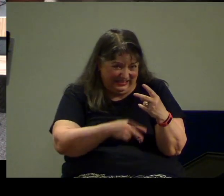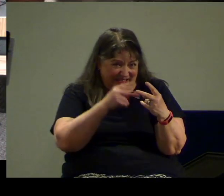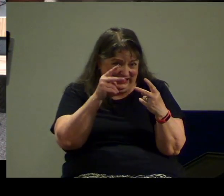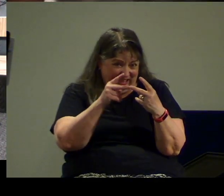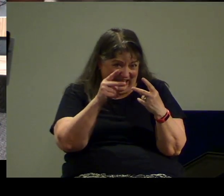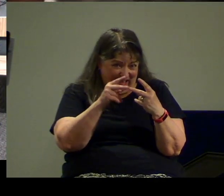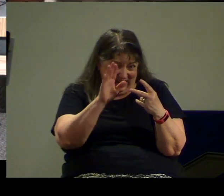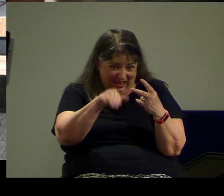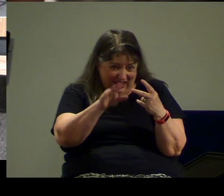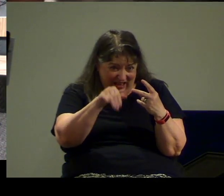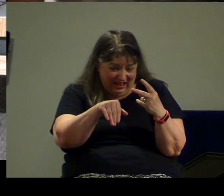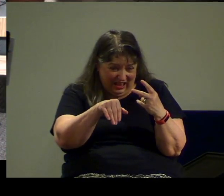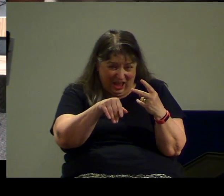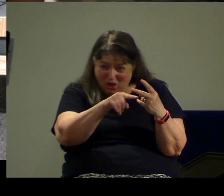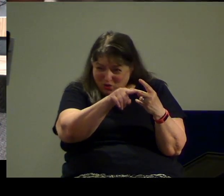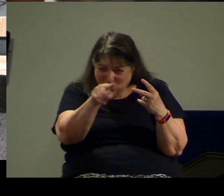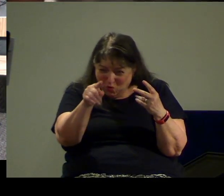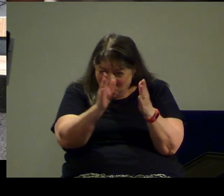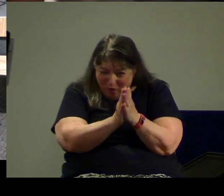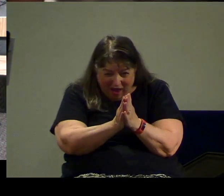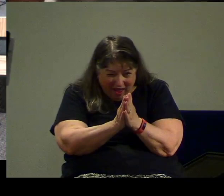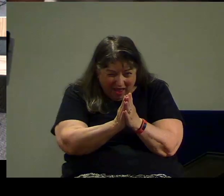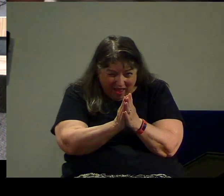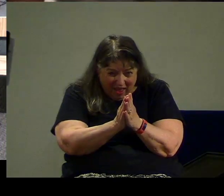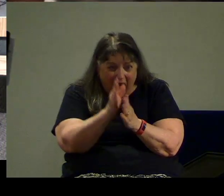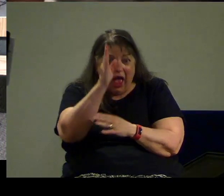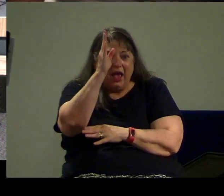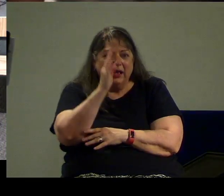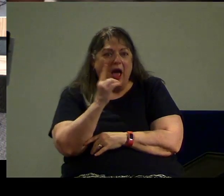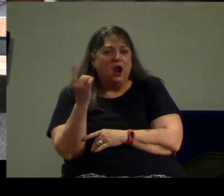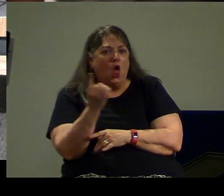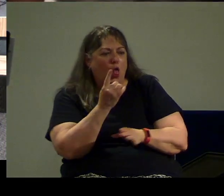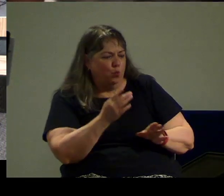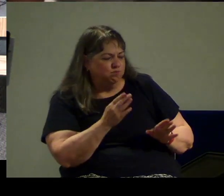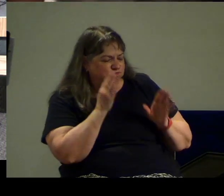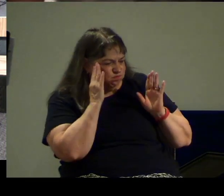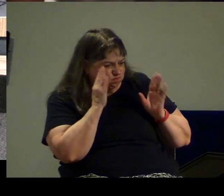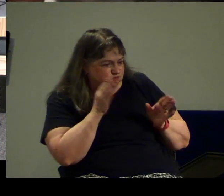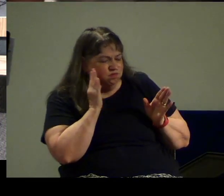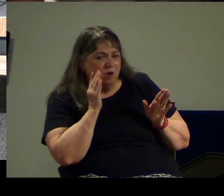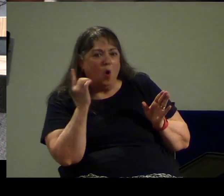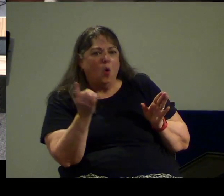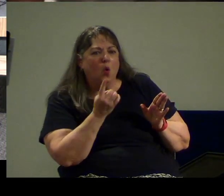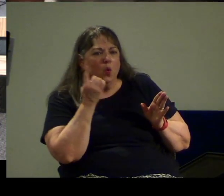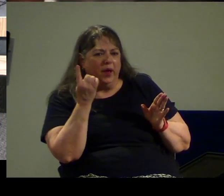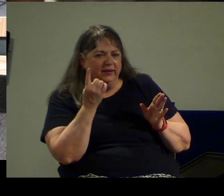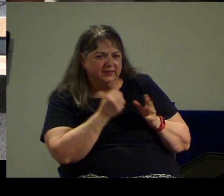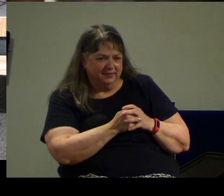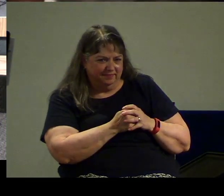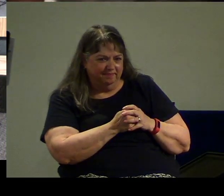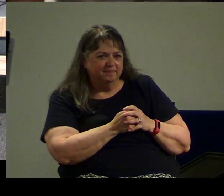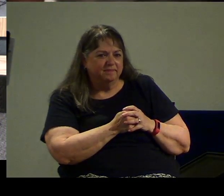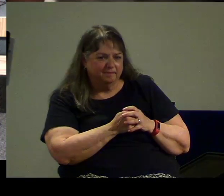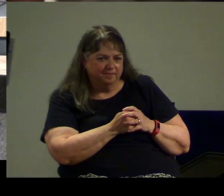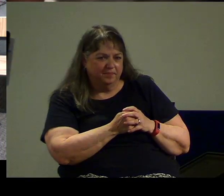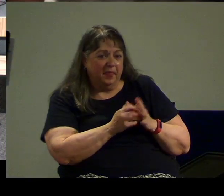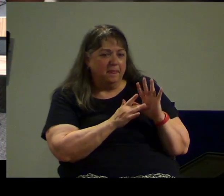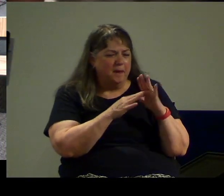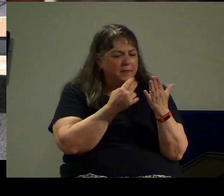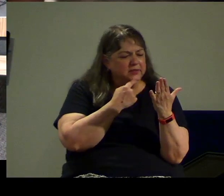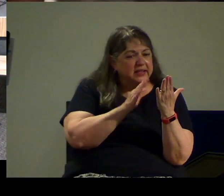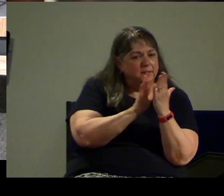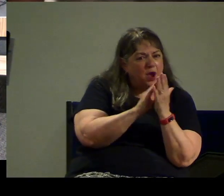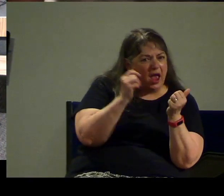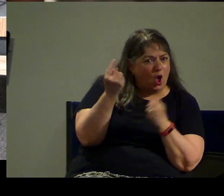you. David knew when he prayed, God heard him. And that's why the Bible says, pray always in all